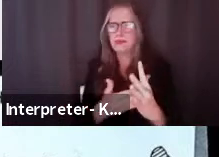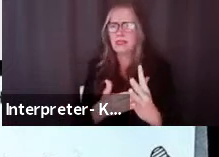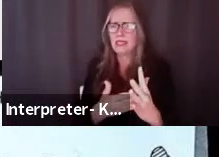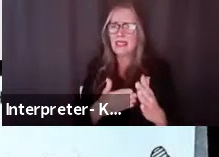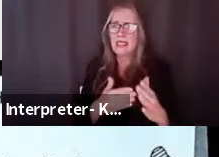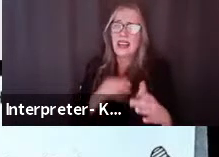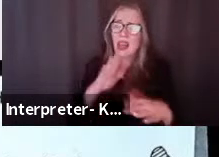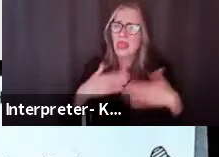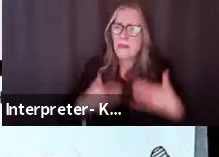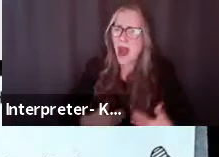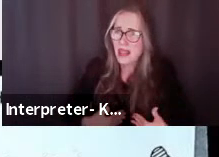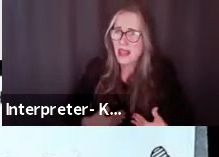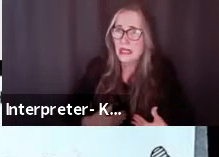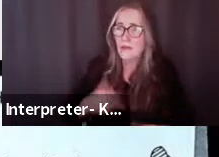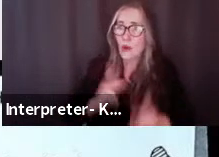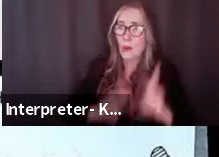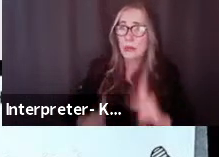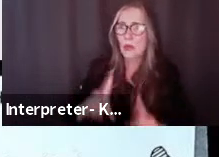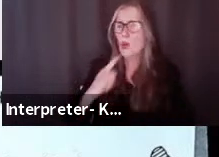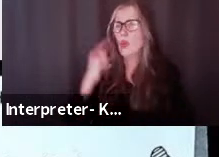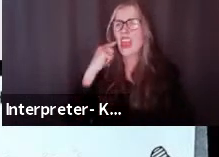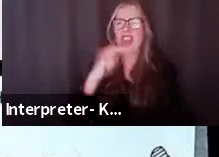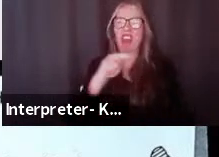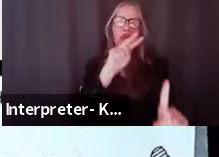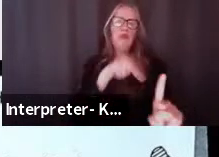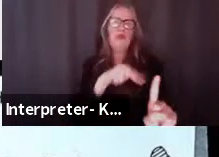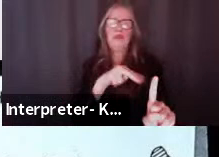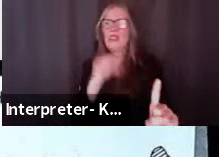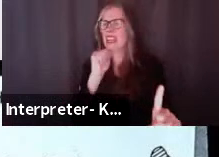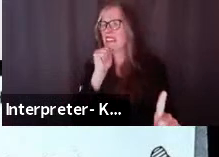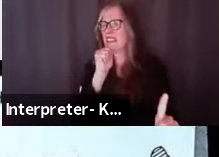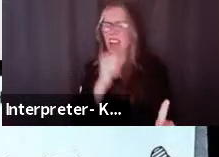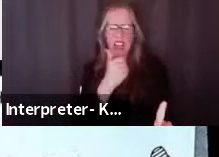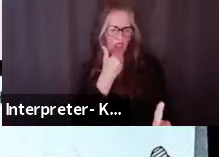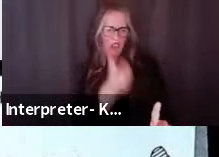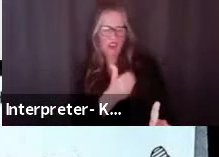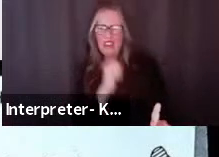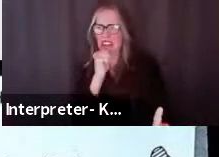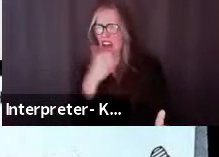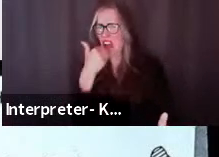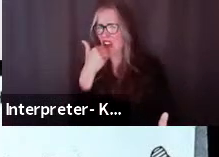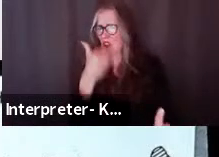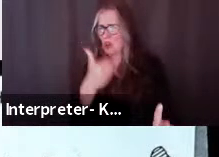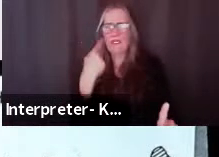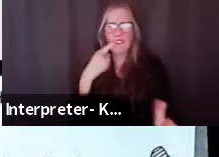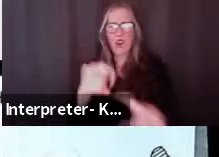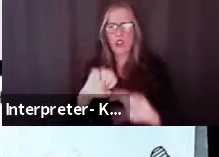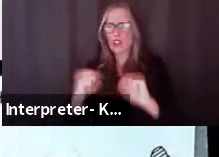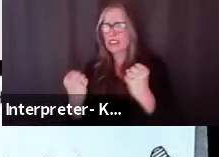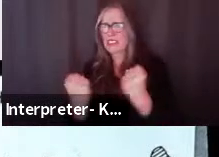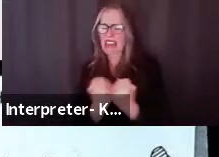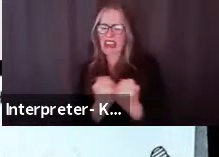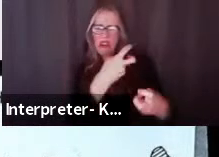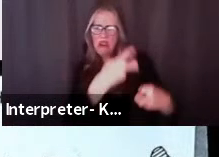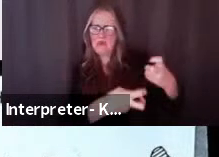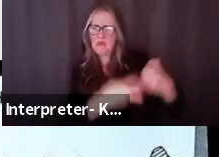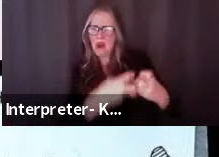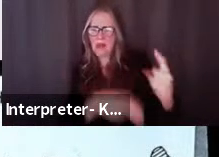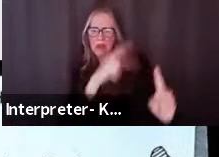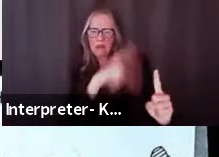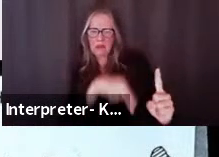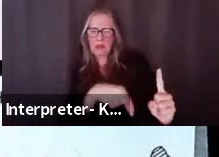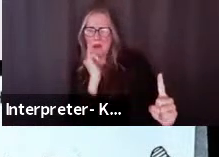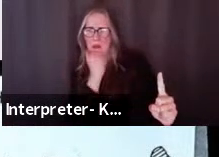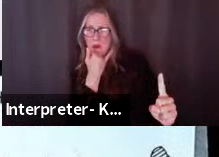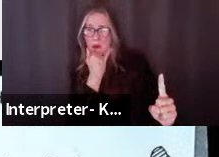public health workers social workers physicians advocated sterilization really as a legitimate public